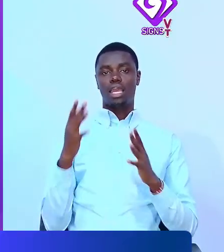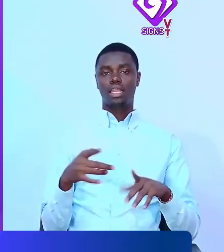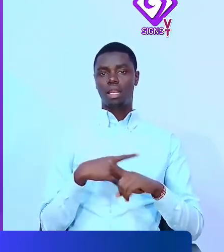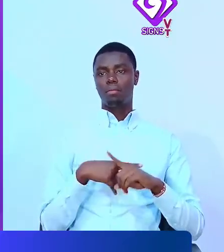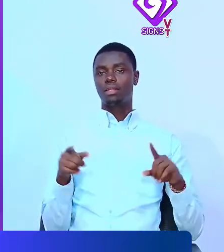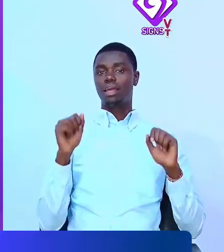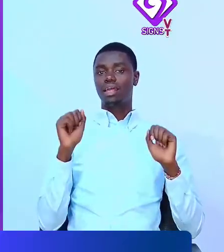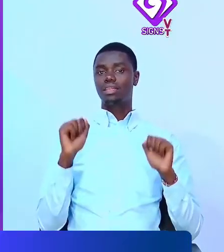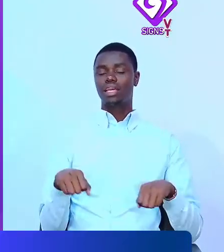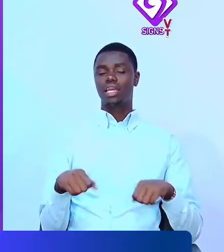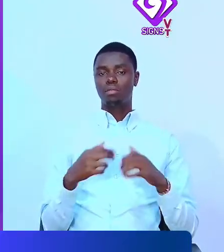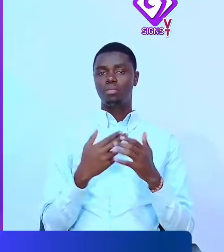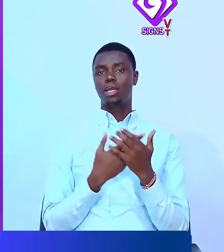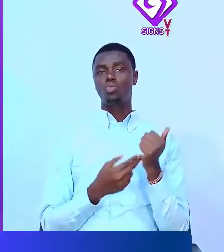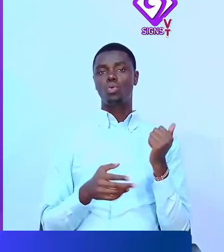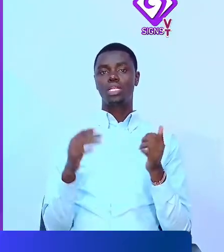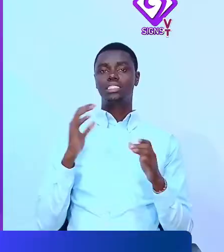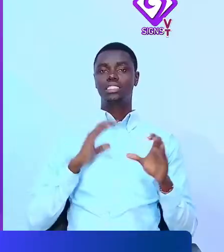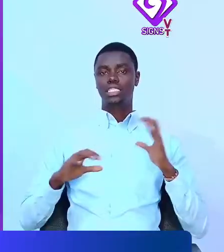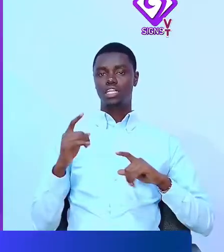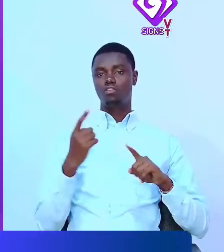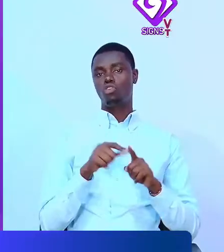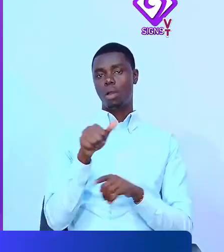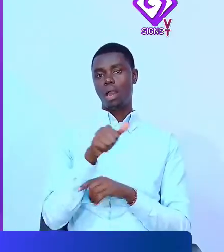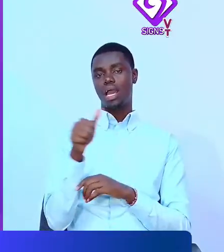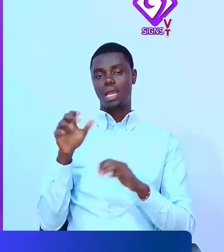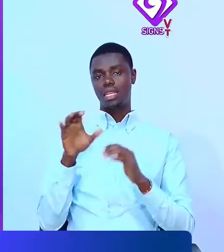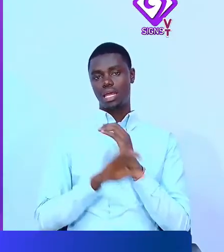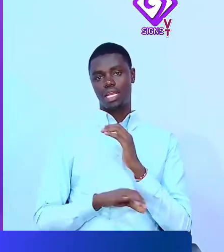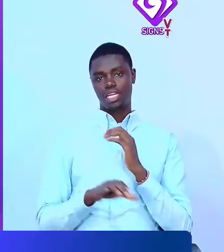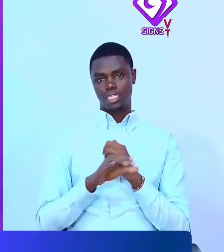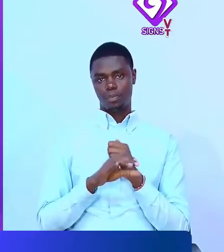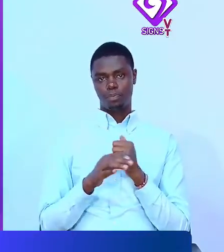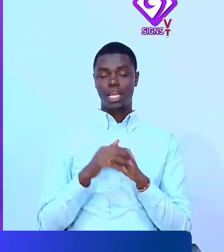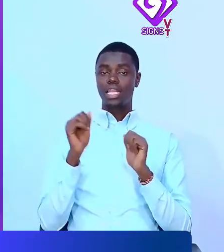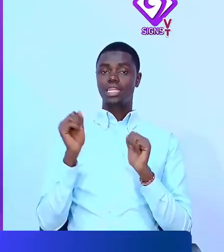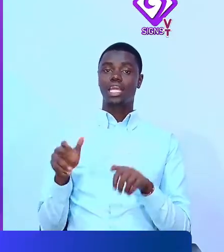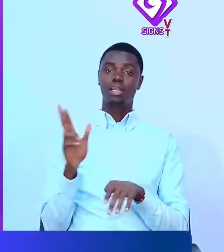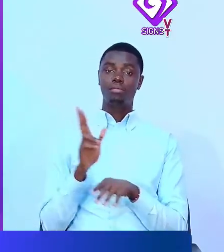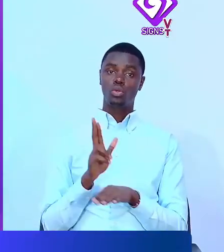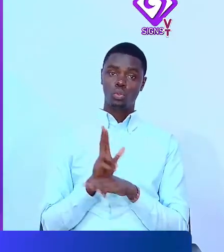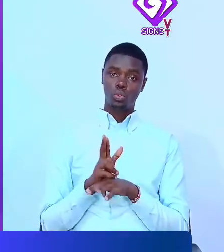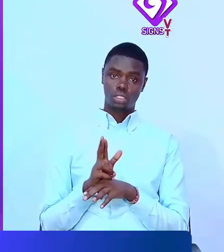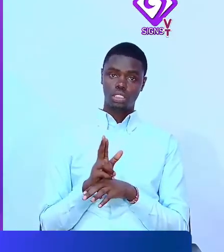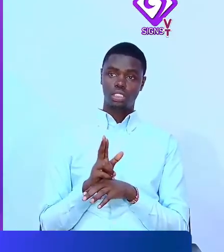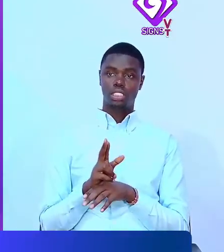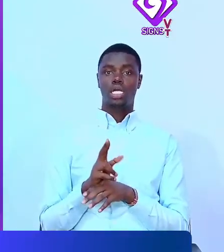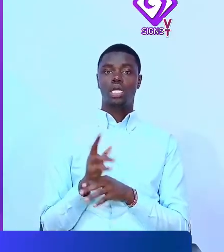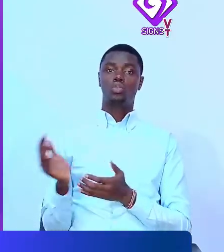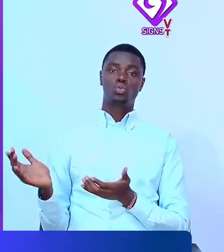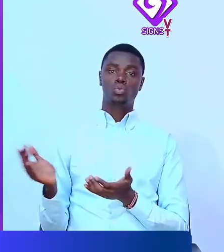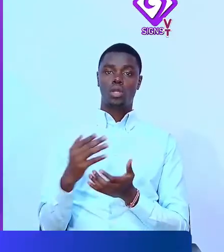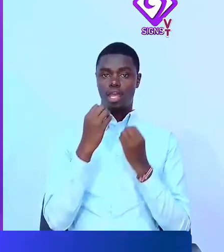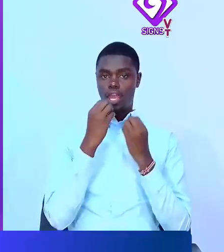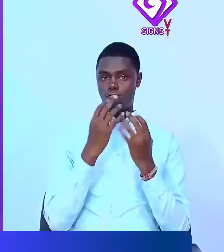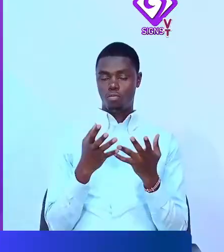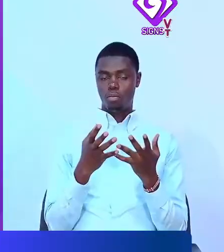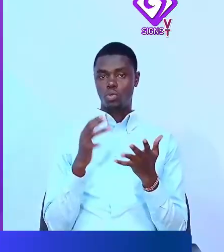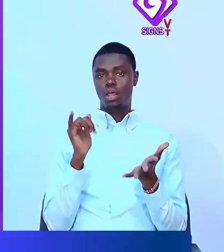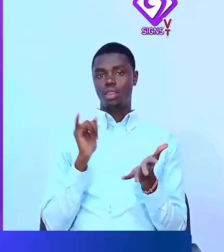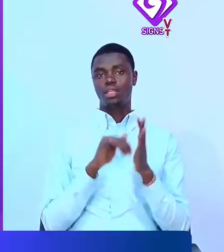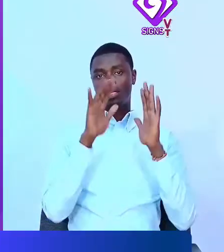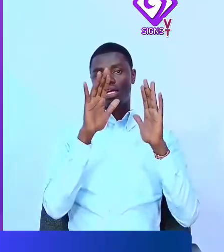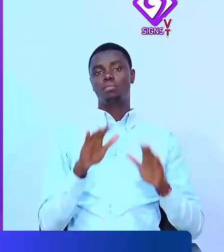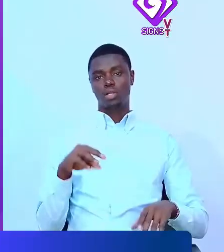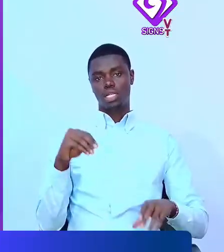could be a dual citizen of another country. What stops them from being used to to gather information which are critical about